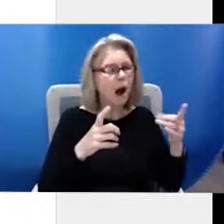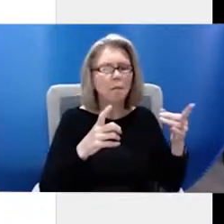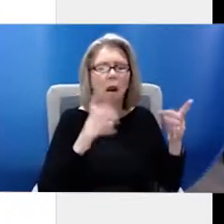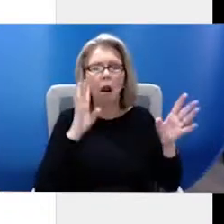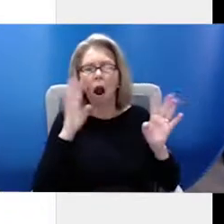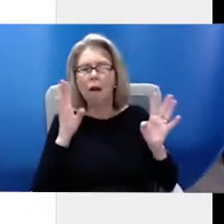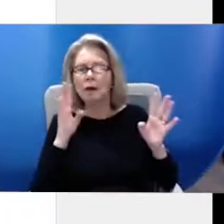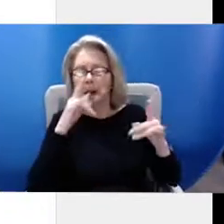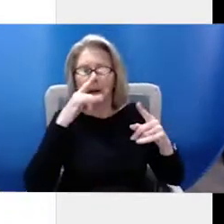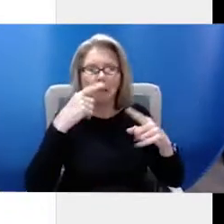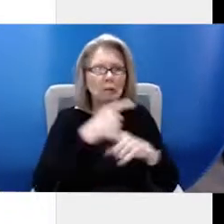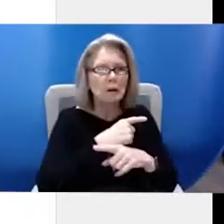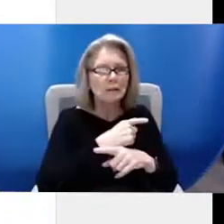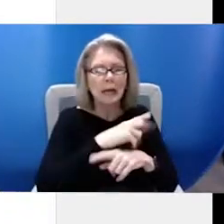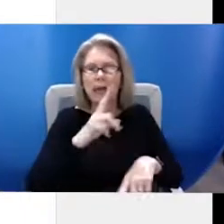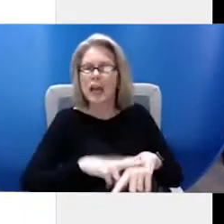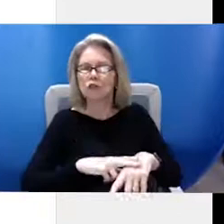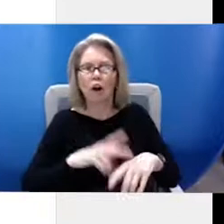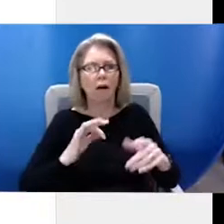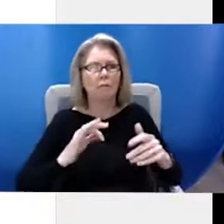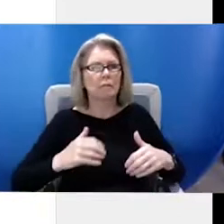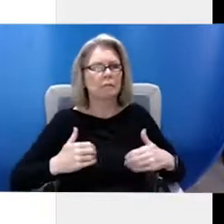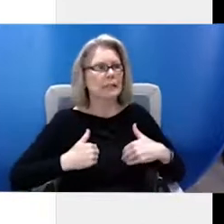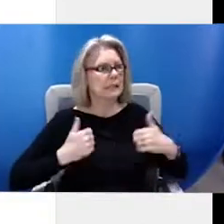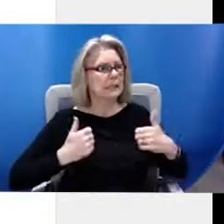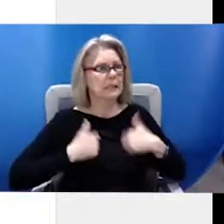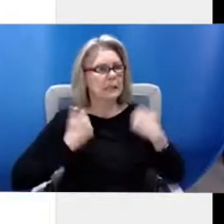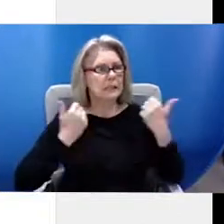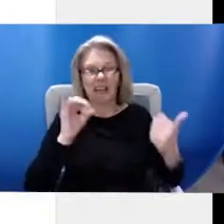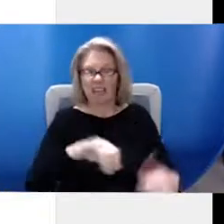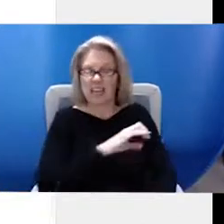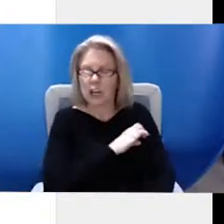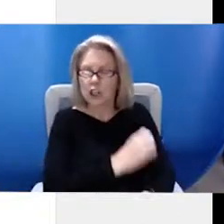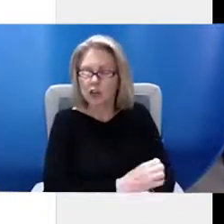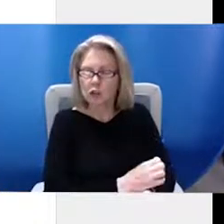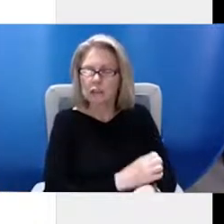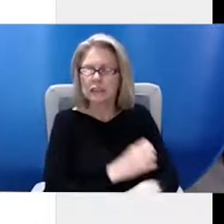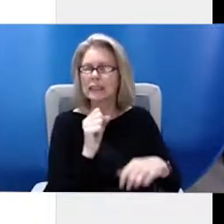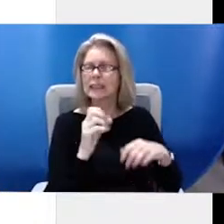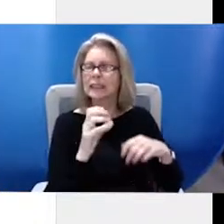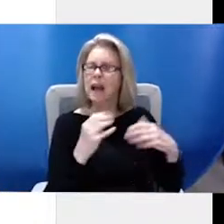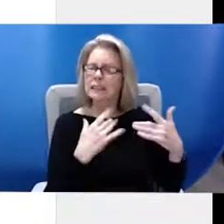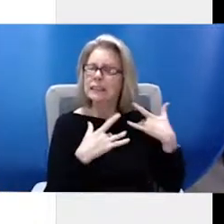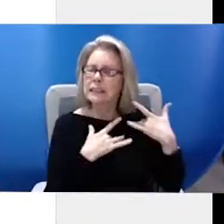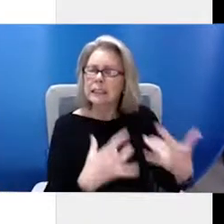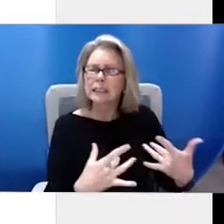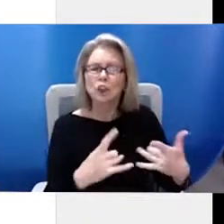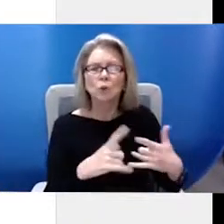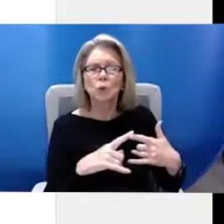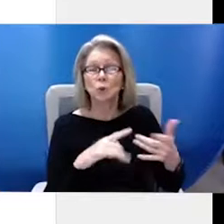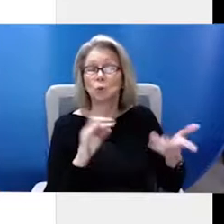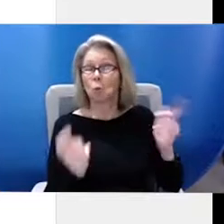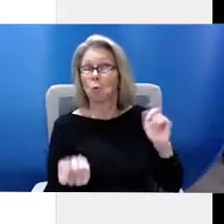and often paradoxical nature of existence in the continent. This energy is the unequivocal